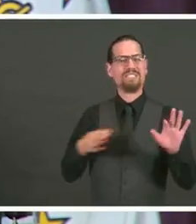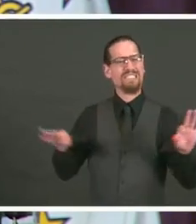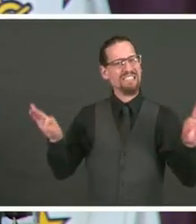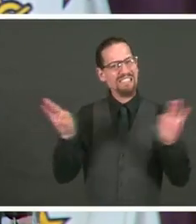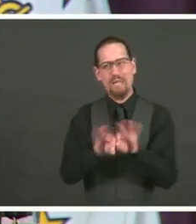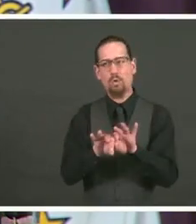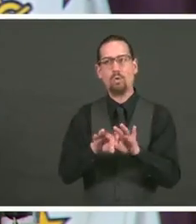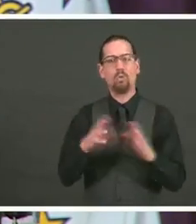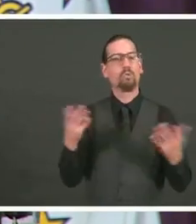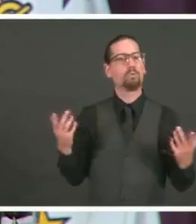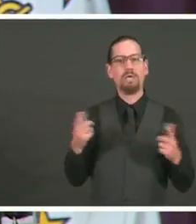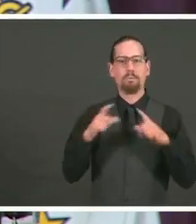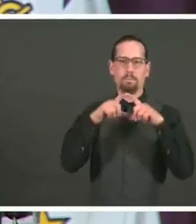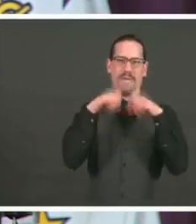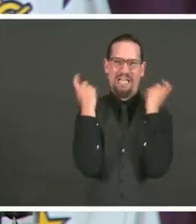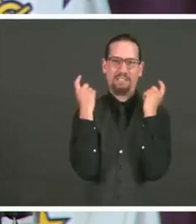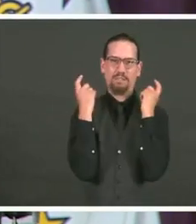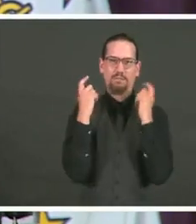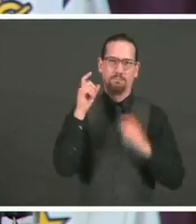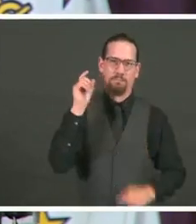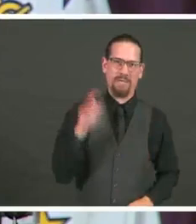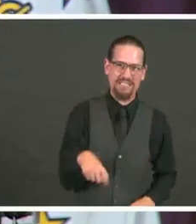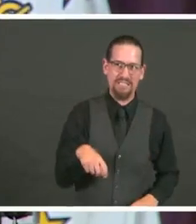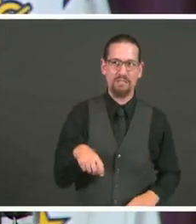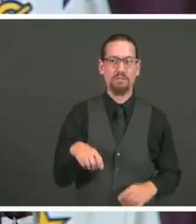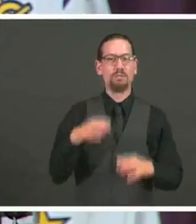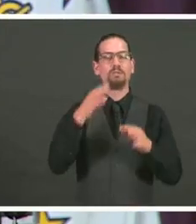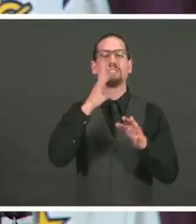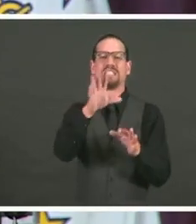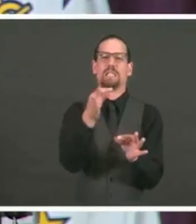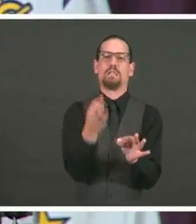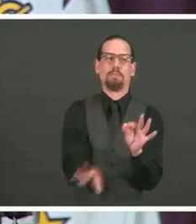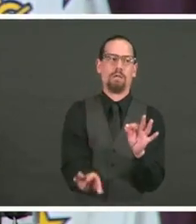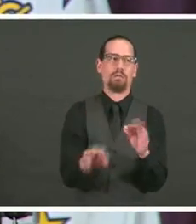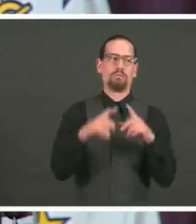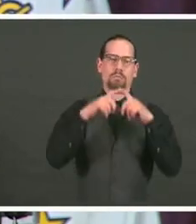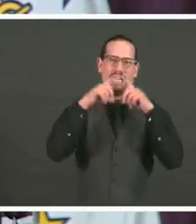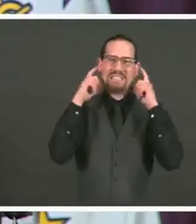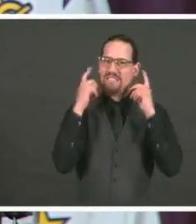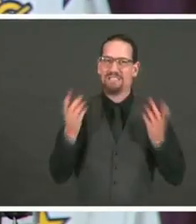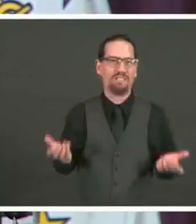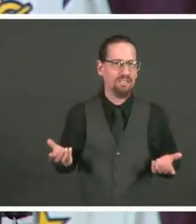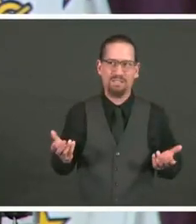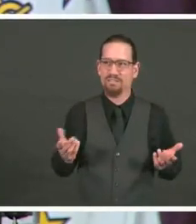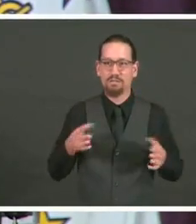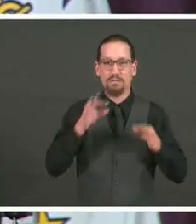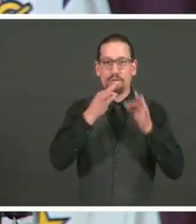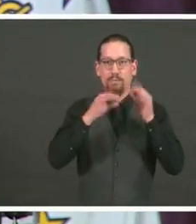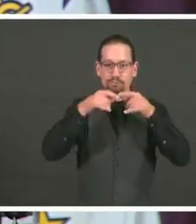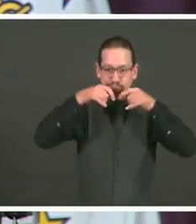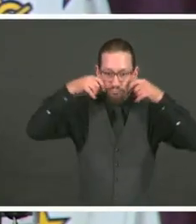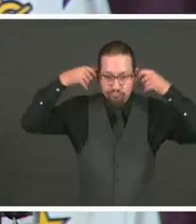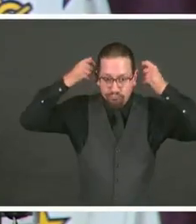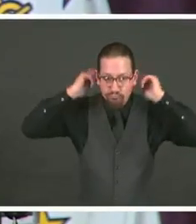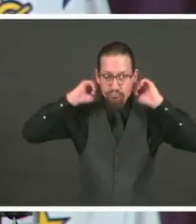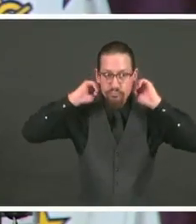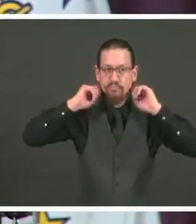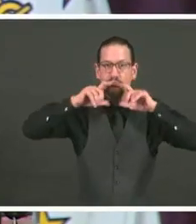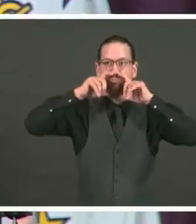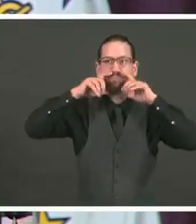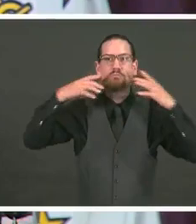enough. It's such a simple thing. It's hard to believe that such a simple intervention could be so